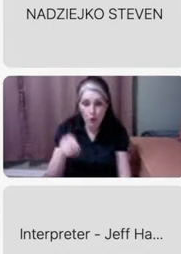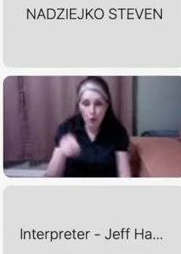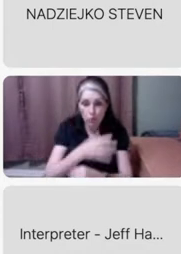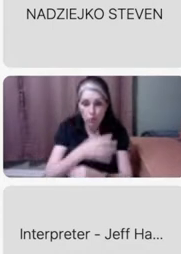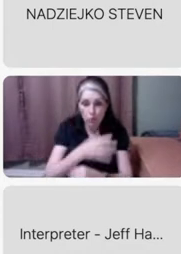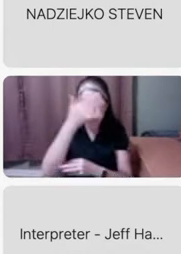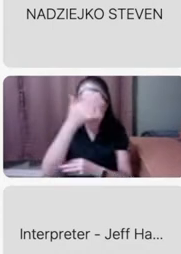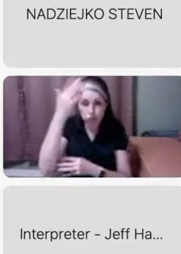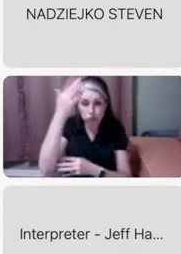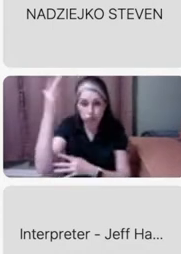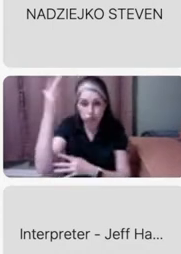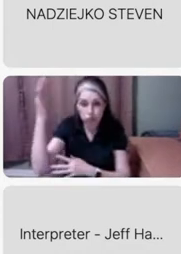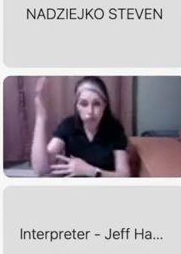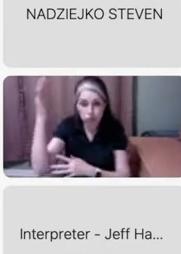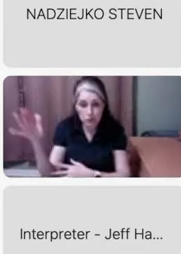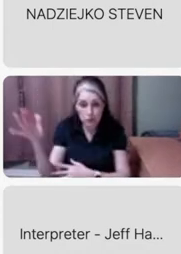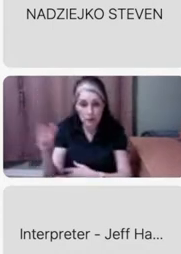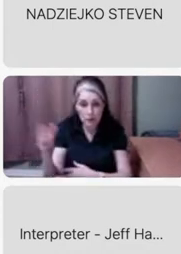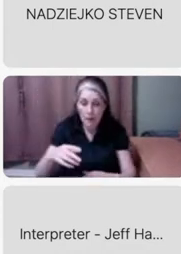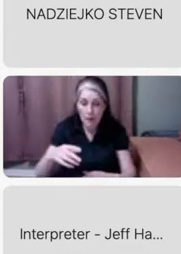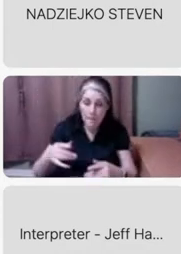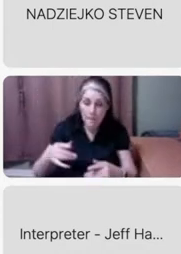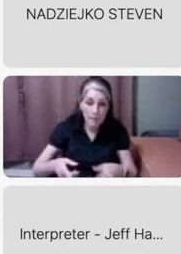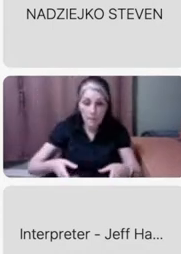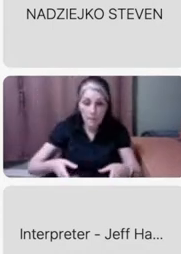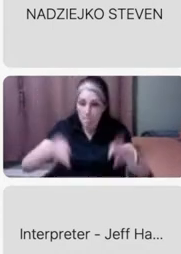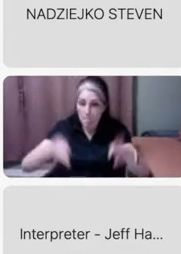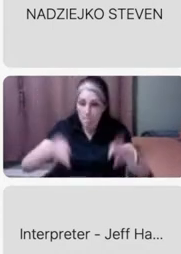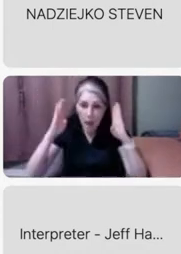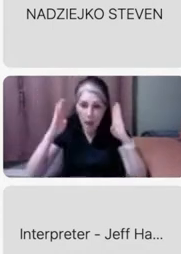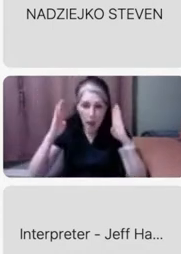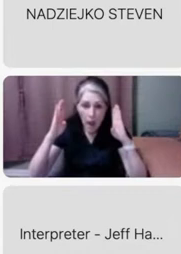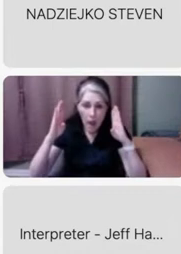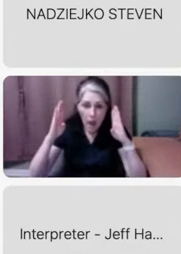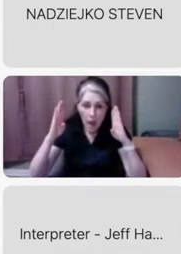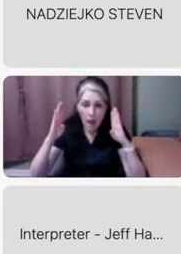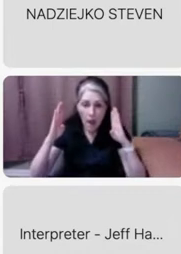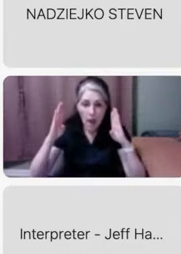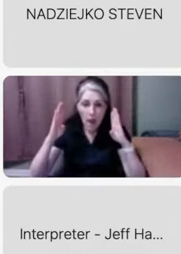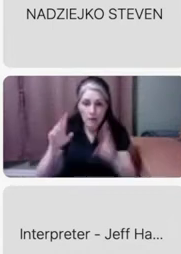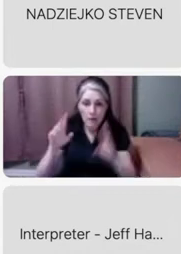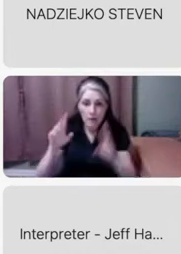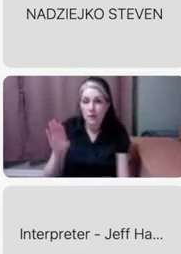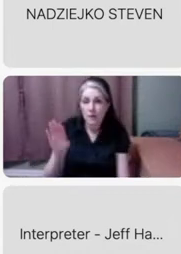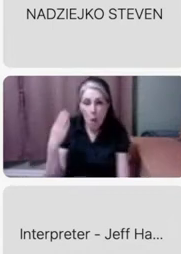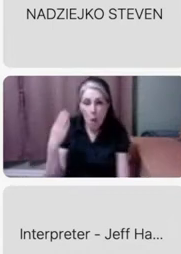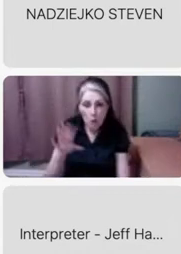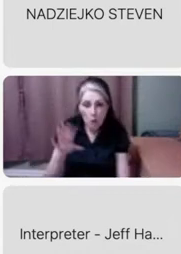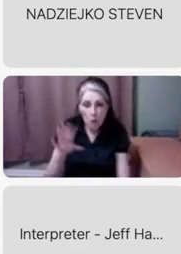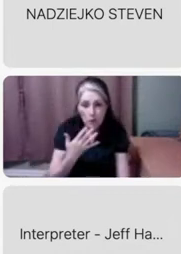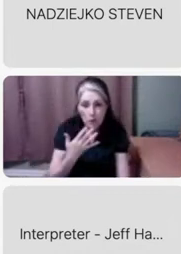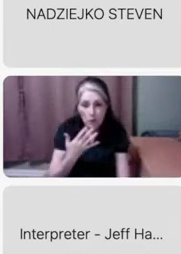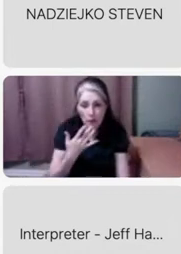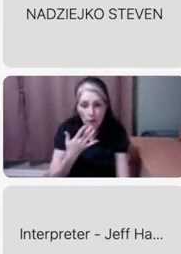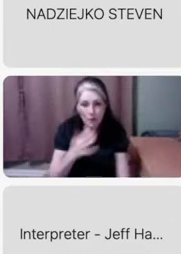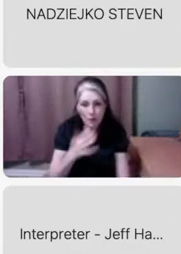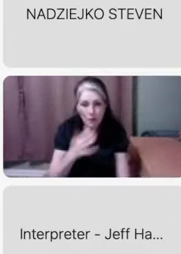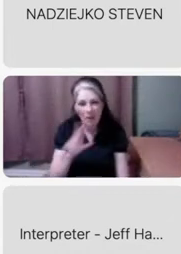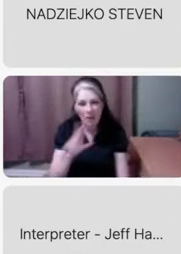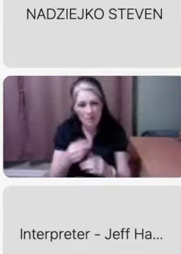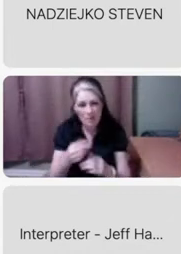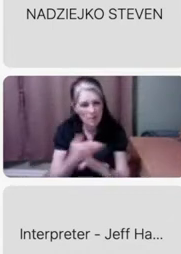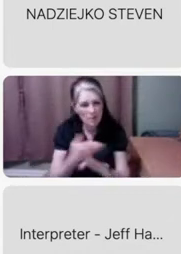they score a touchdown it's whatever titan blue or whatever the color and we had brought this up before is